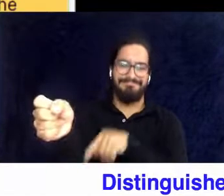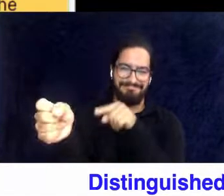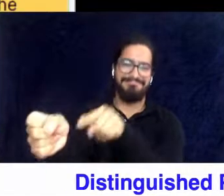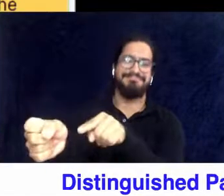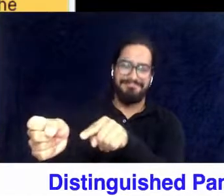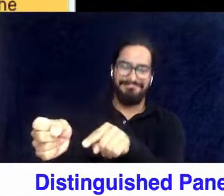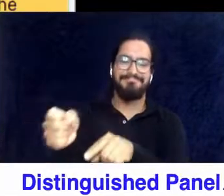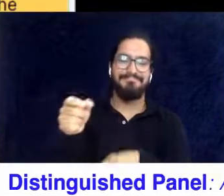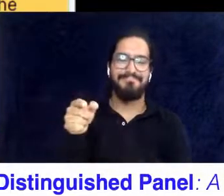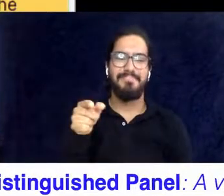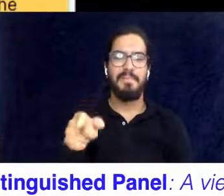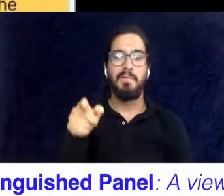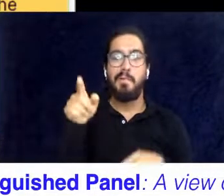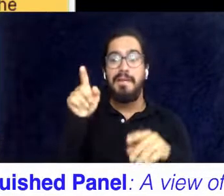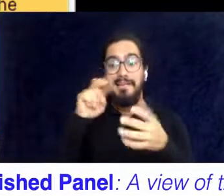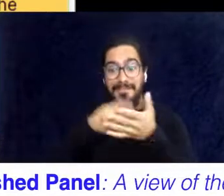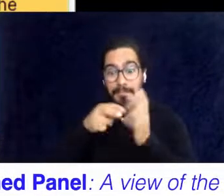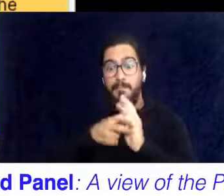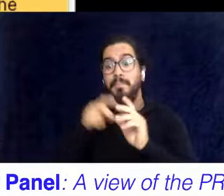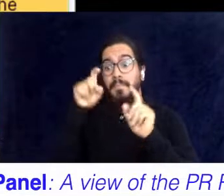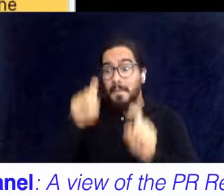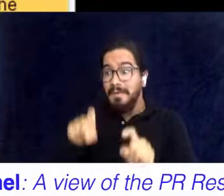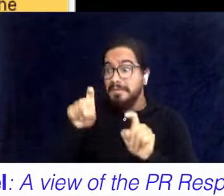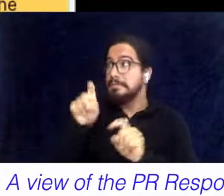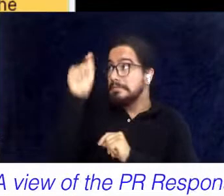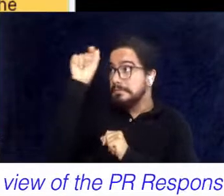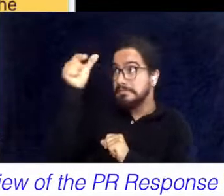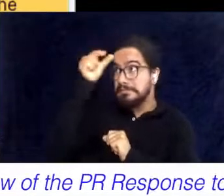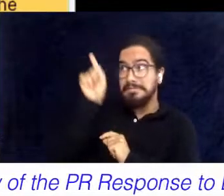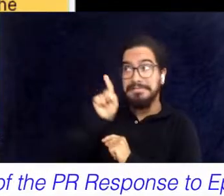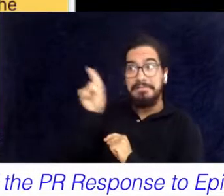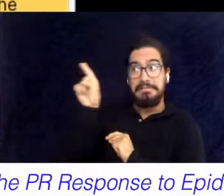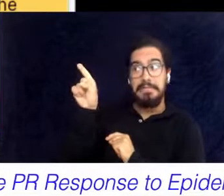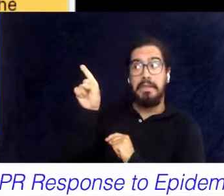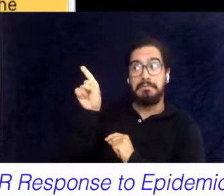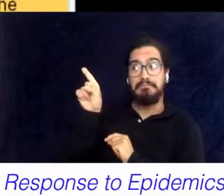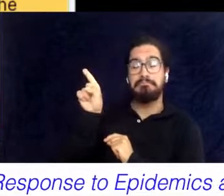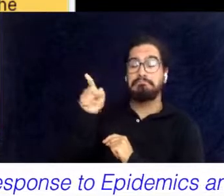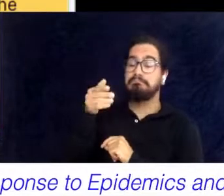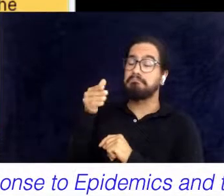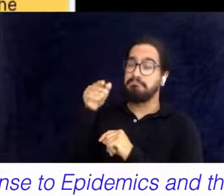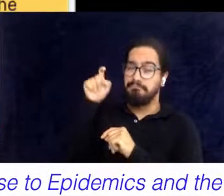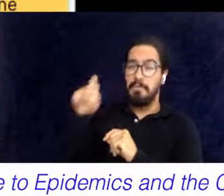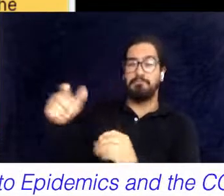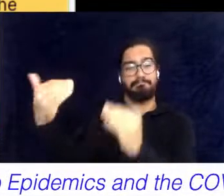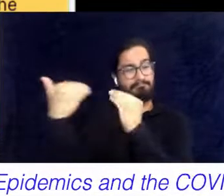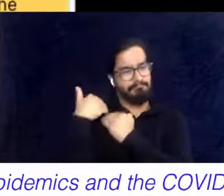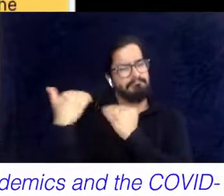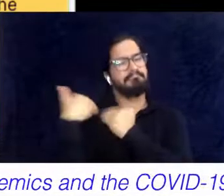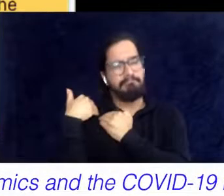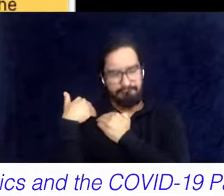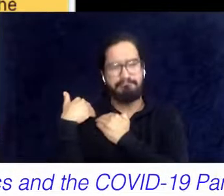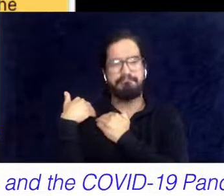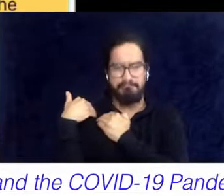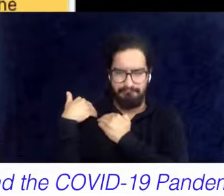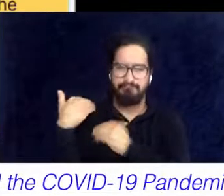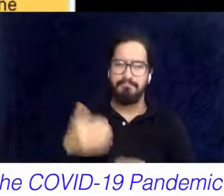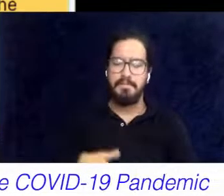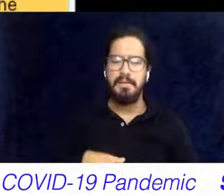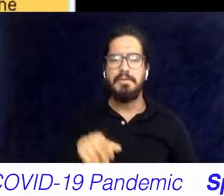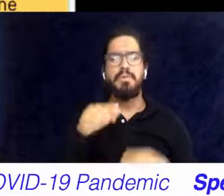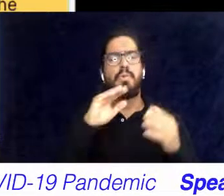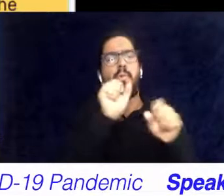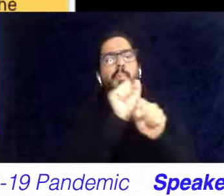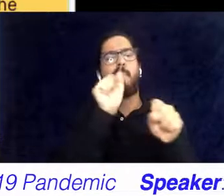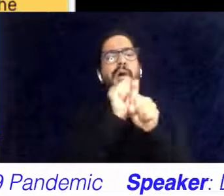hold them accountable and not, the work that the municipalities and communities have been doing is what continues to